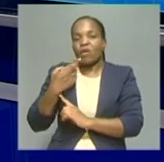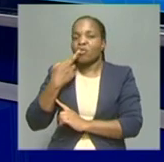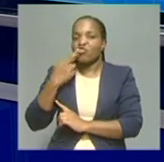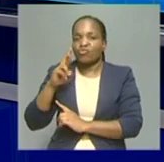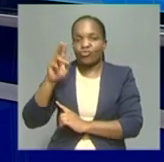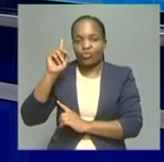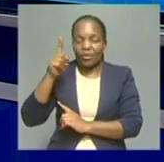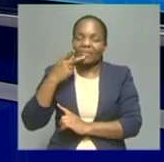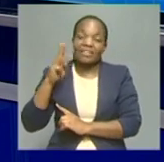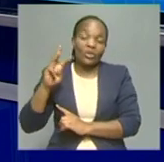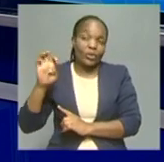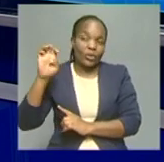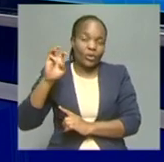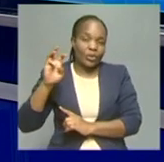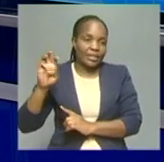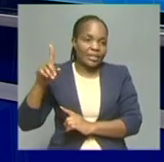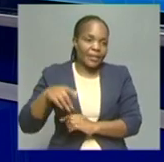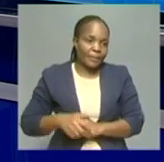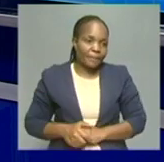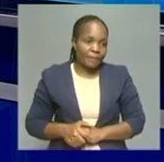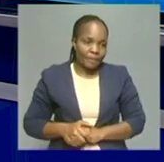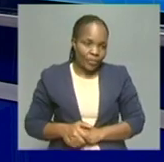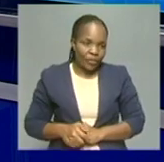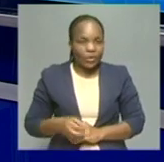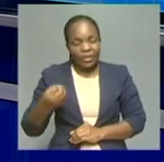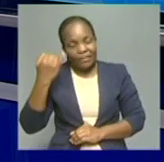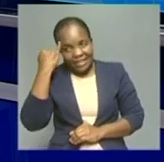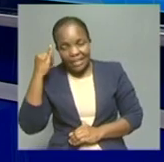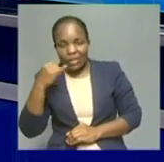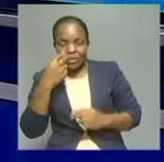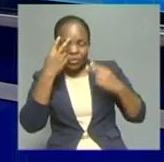from the Kavango East region, also giving us his observation of the opening of schools in that region.